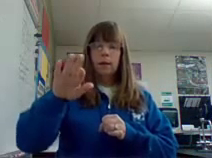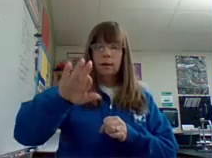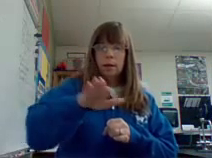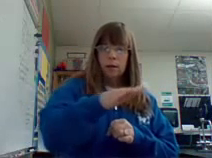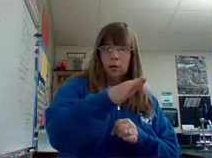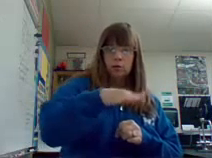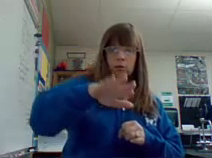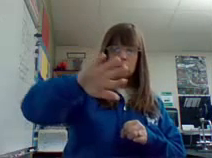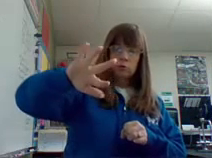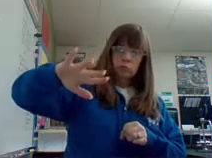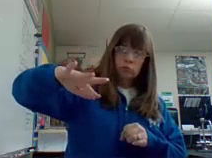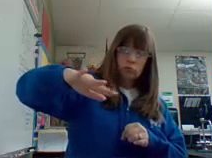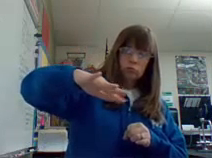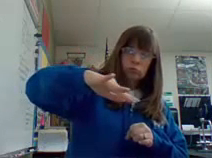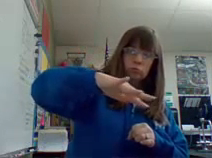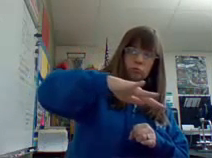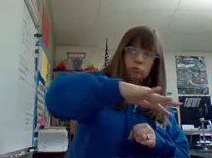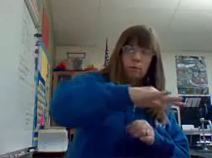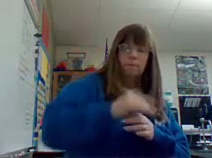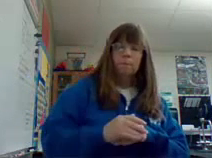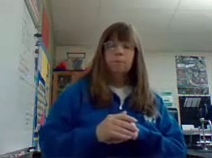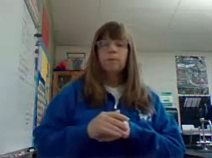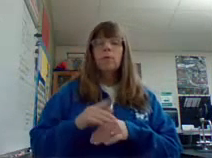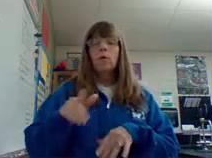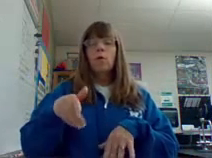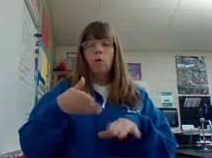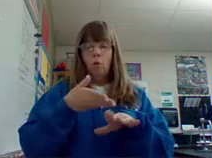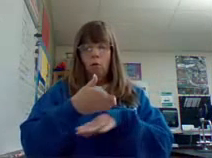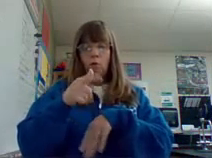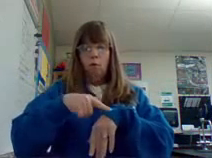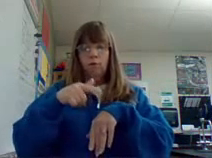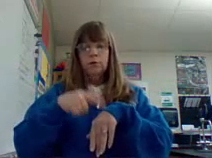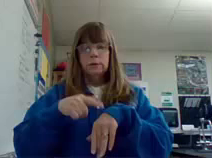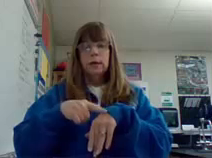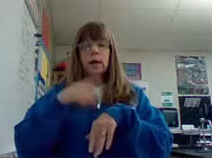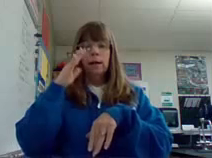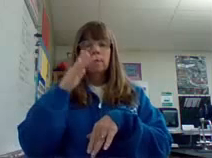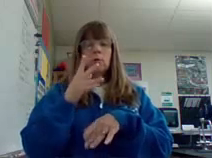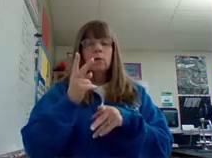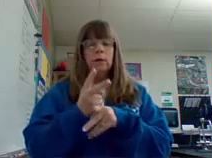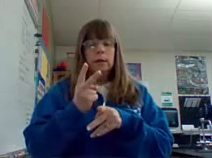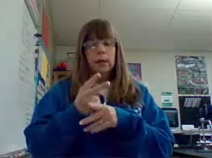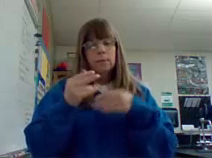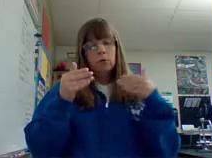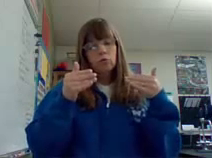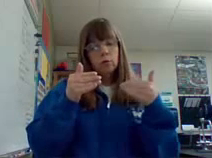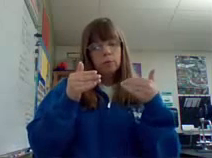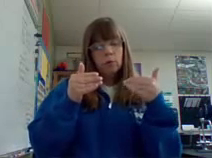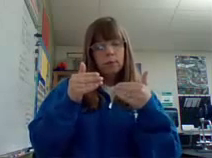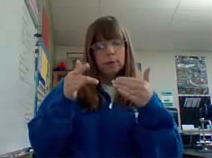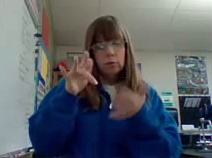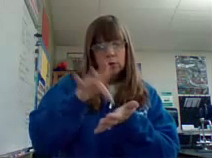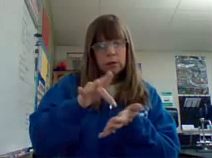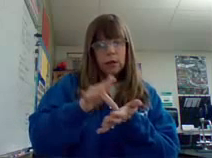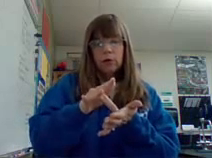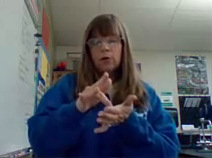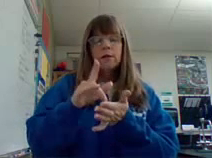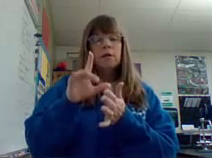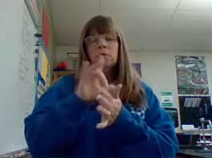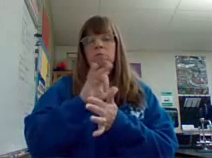this far, and over time it'll keep creeping and creeping closer to the center until there's no pond left at